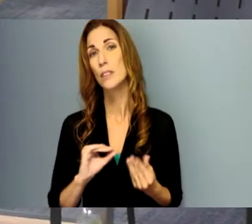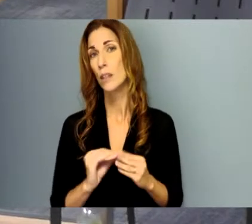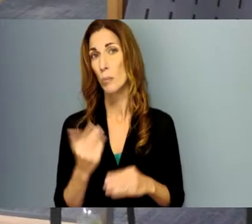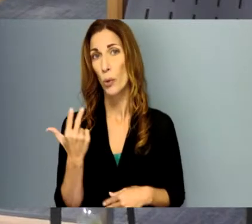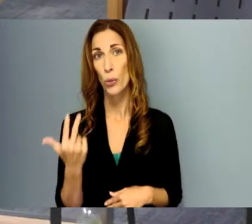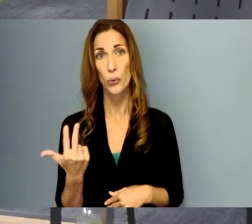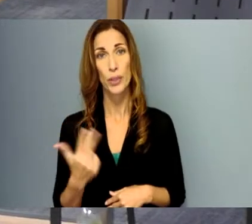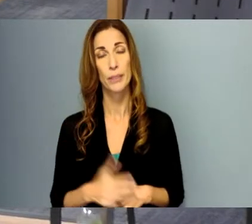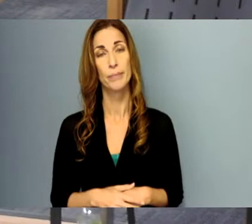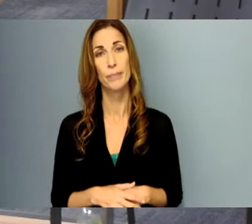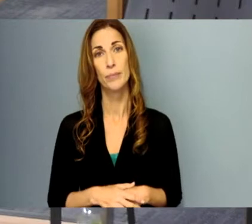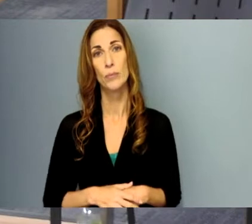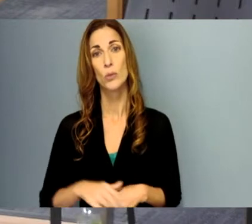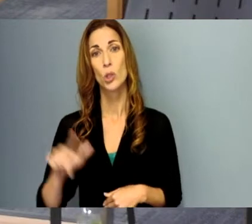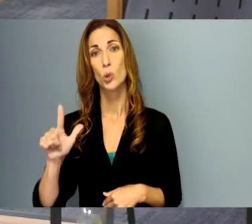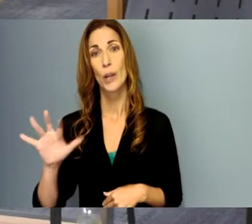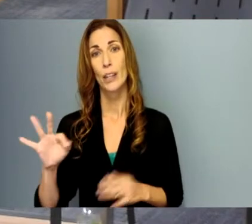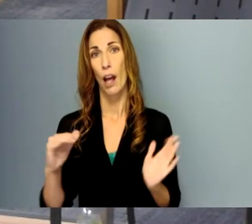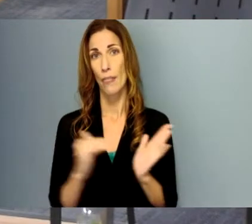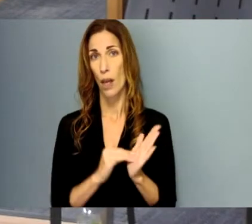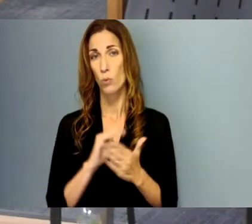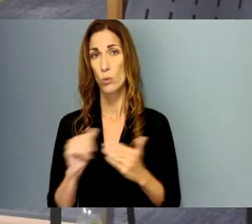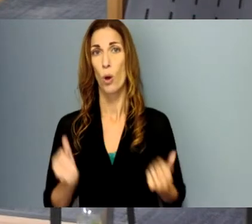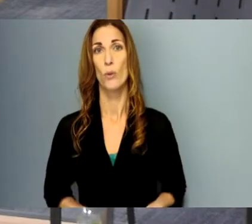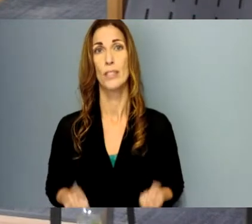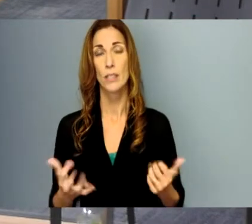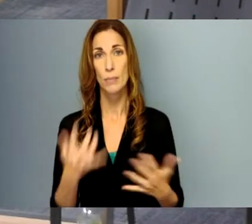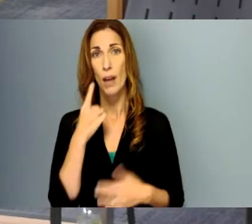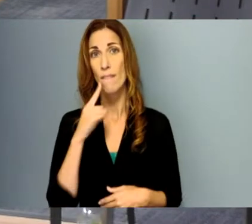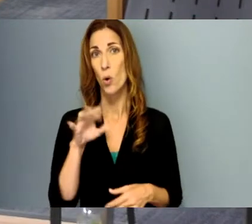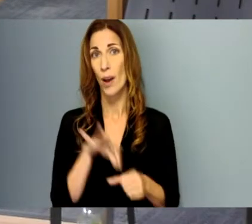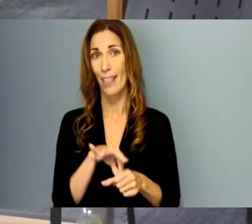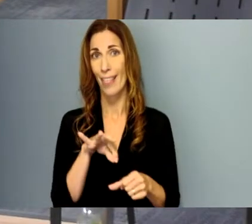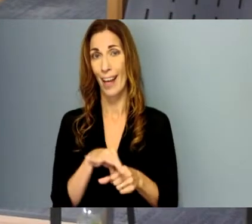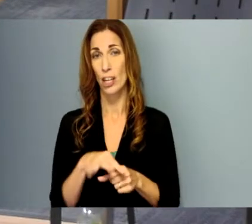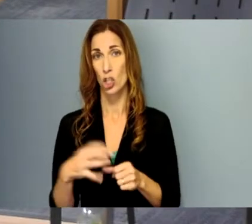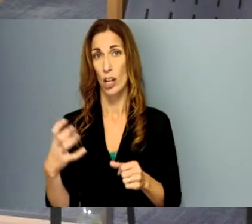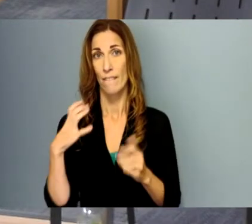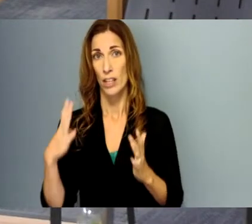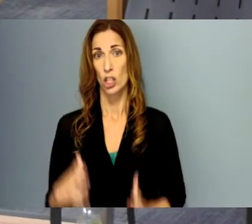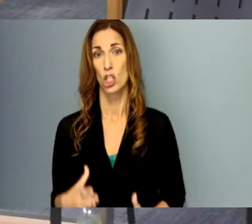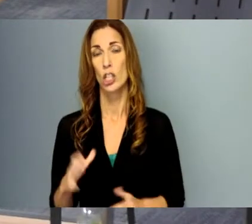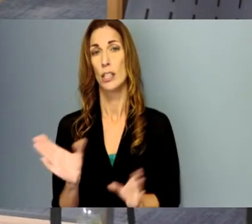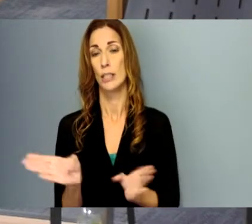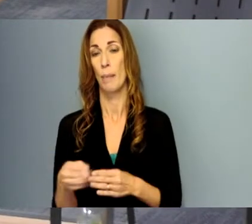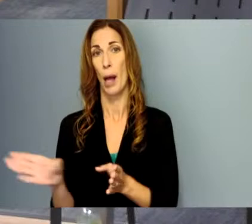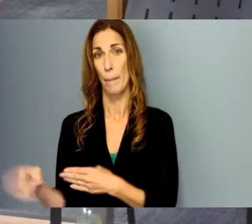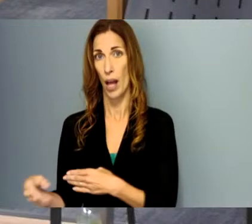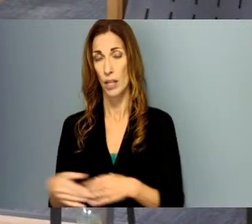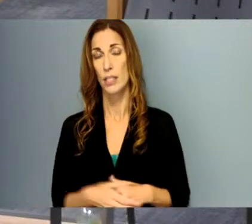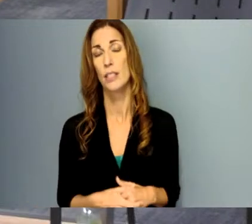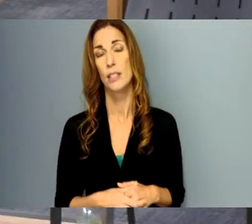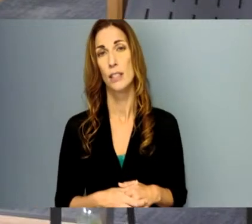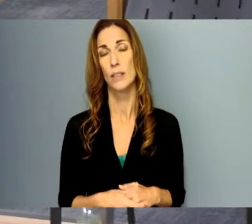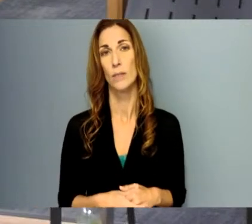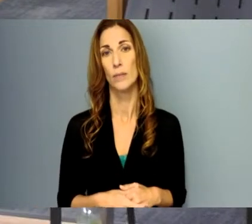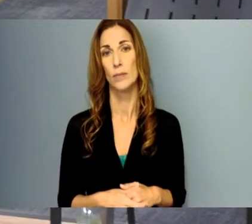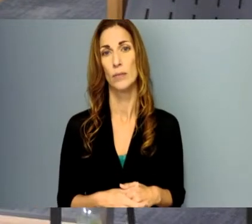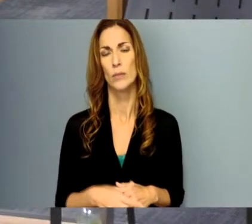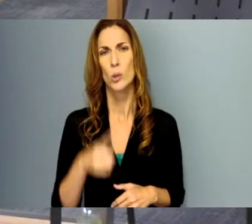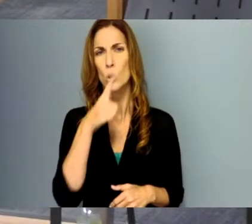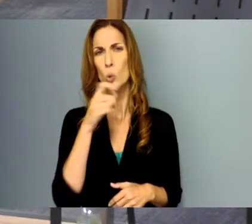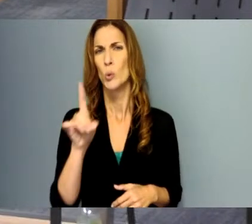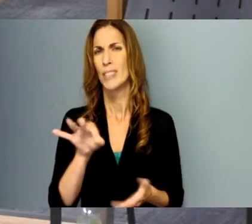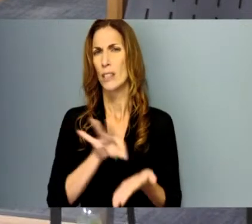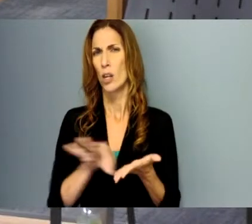3, $29,000 being spent for election official supply boxes. Who did a